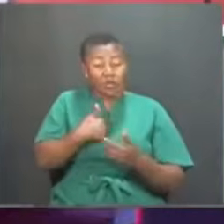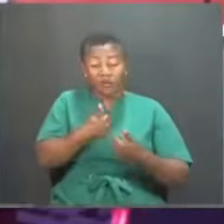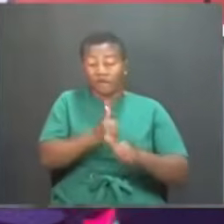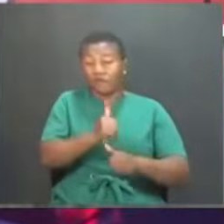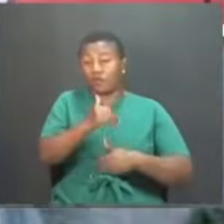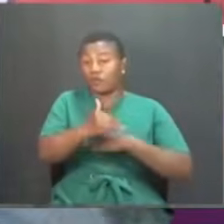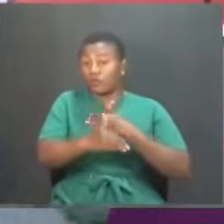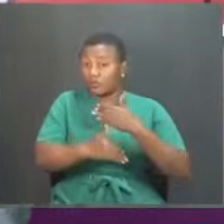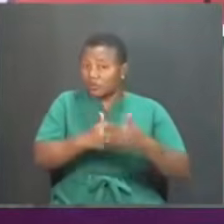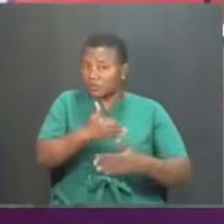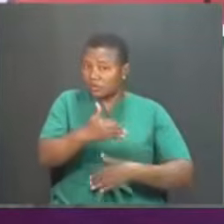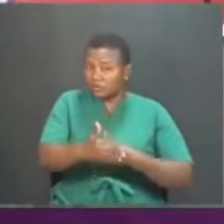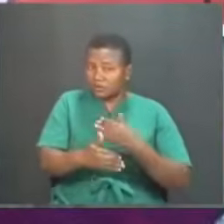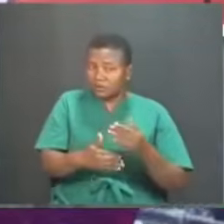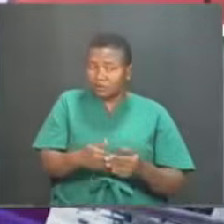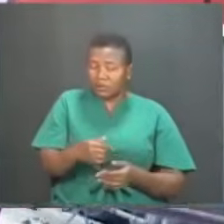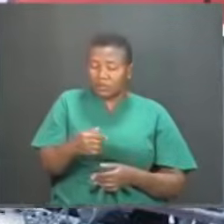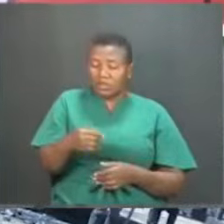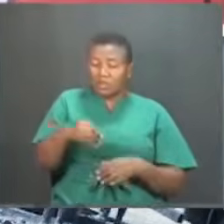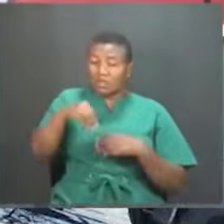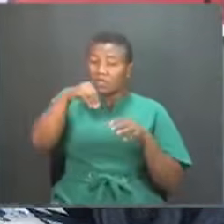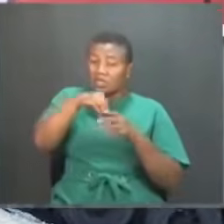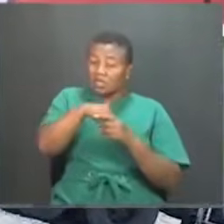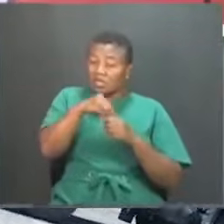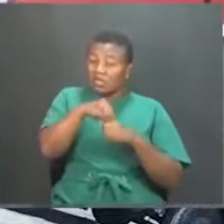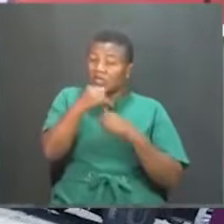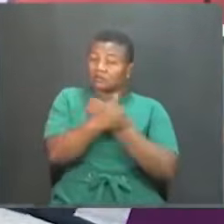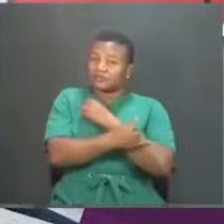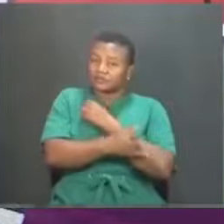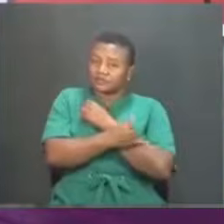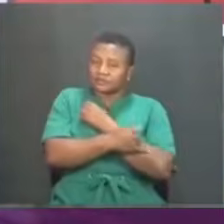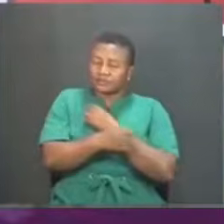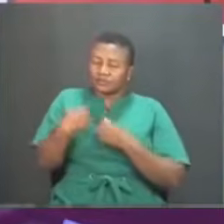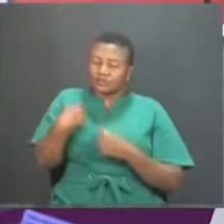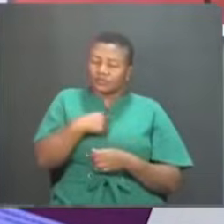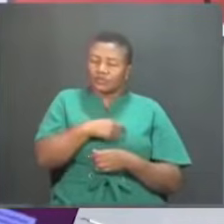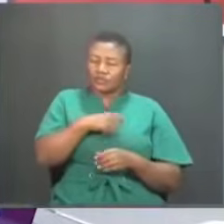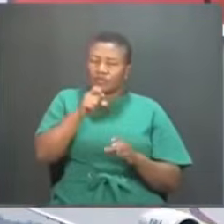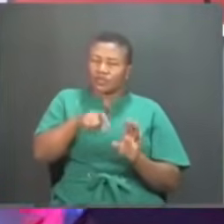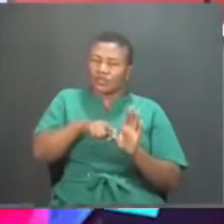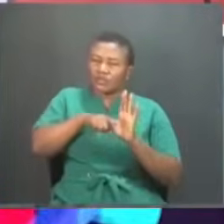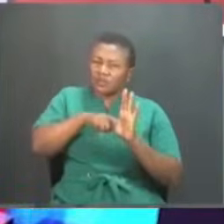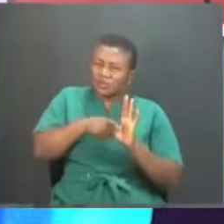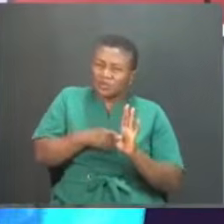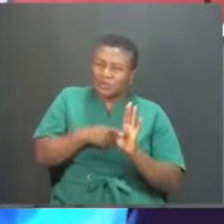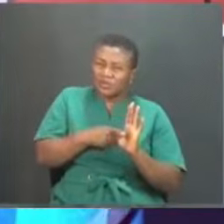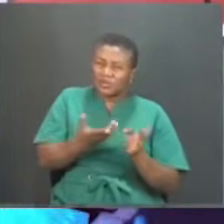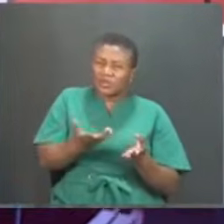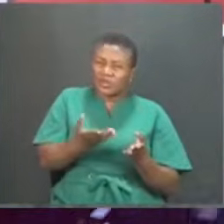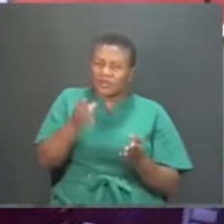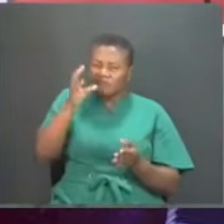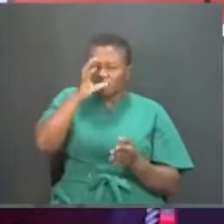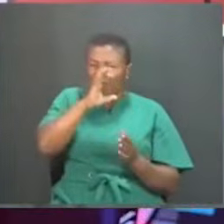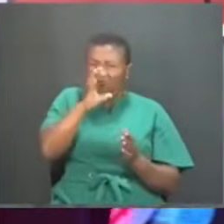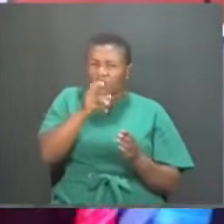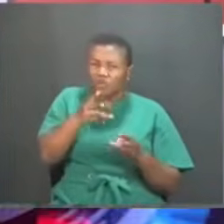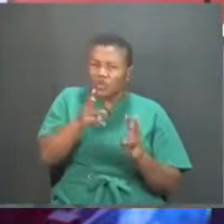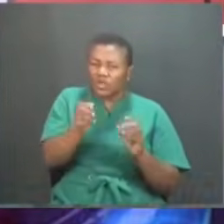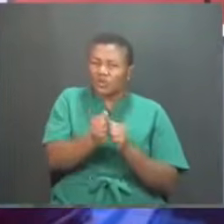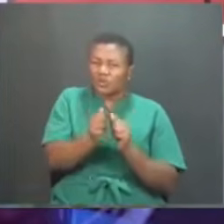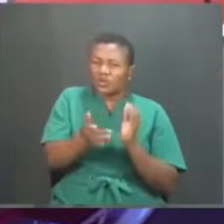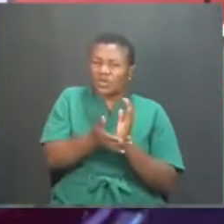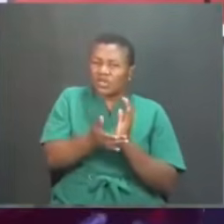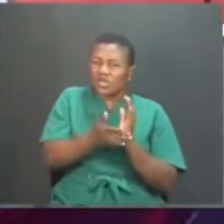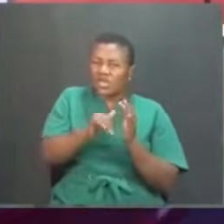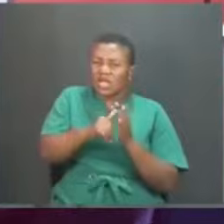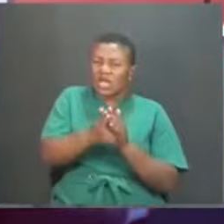we must, as a country, begin to look at a comprehensive digitization system that will help us recruit our young